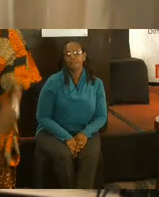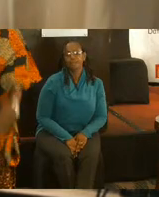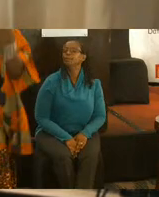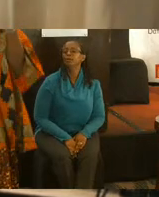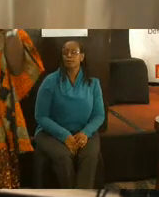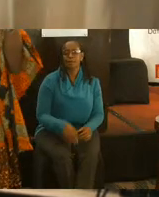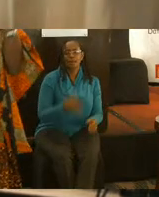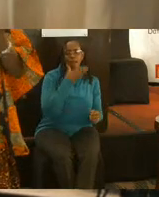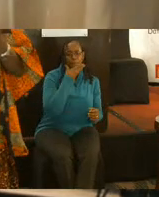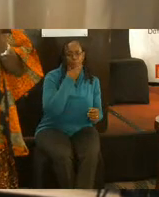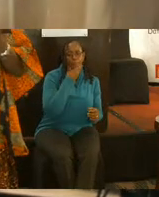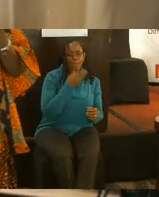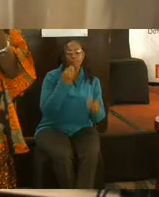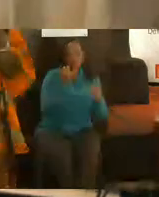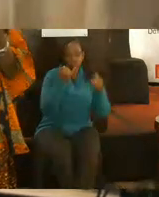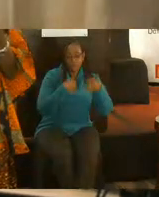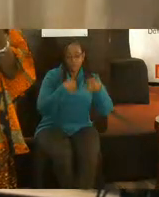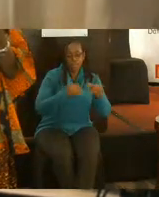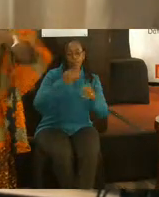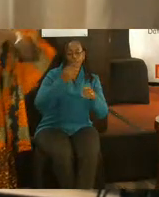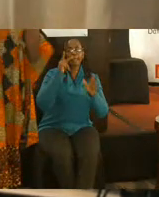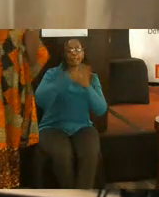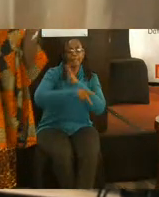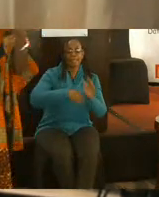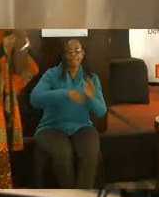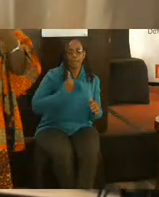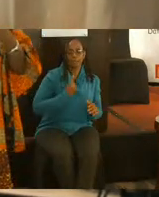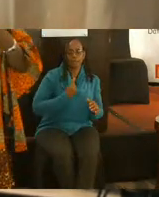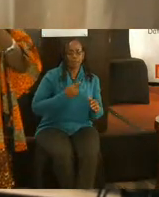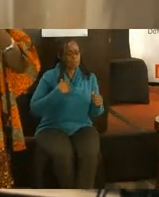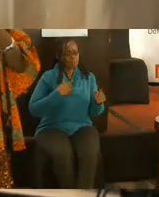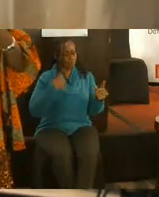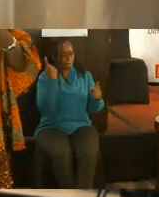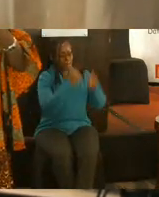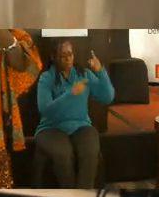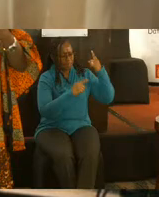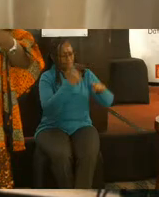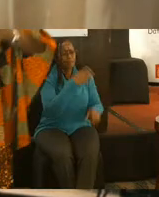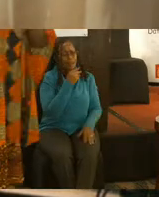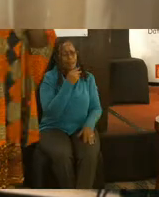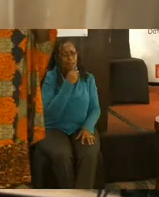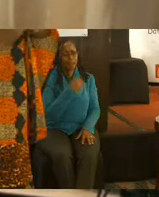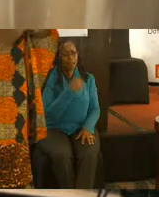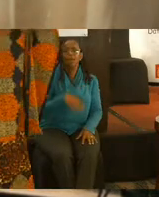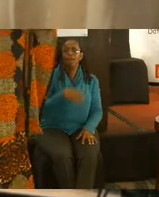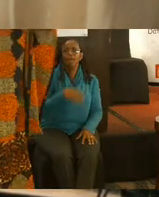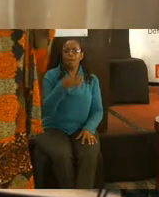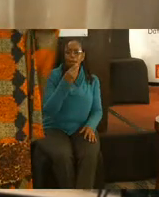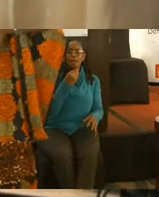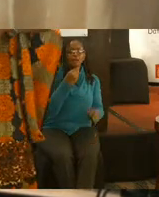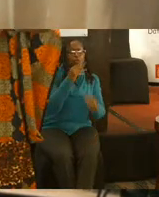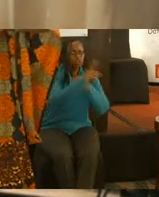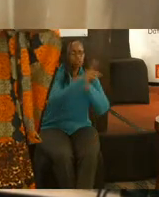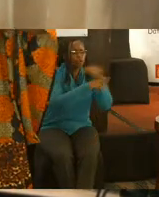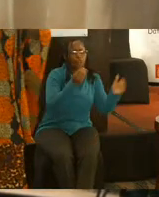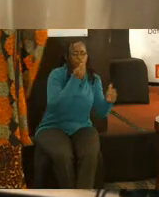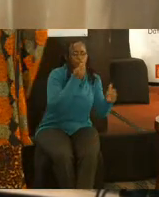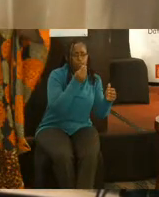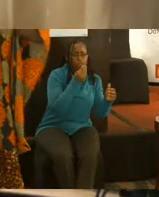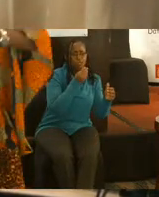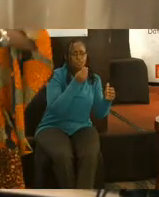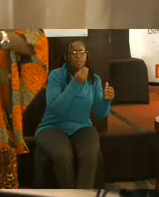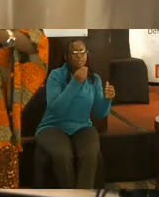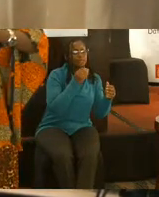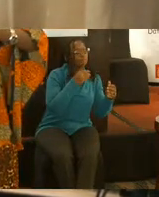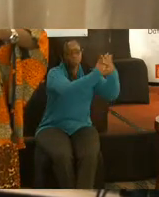amen Amman attempted suicide and he was beaten up a man with no food stole food so he was